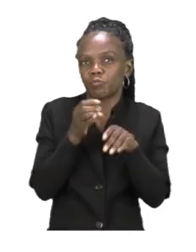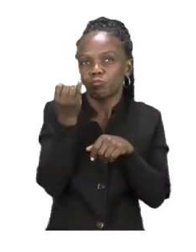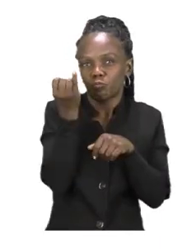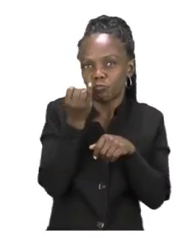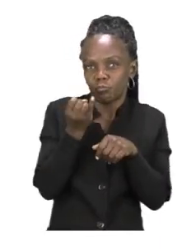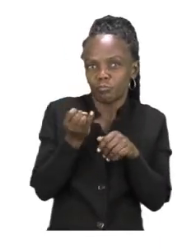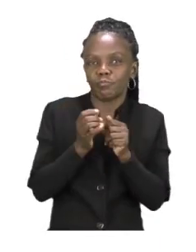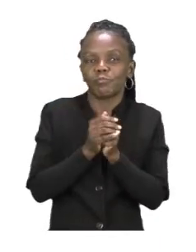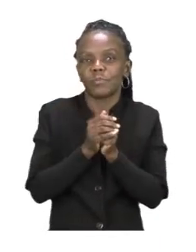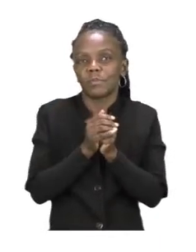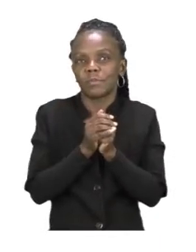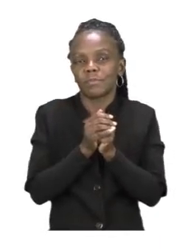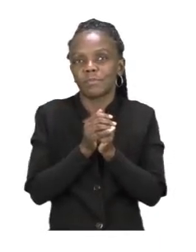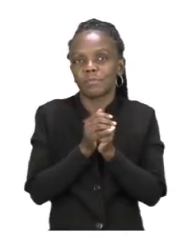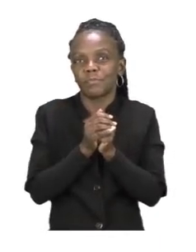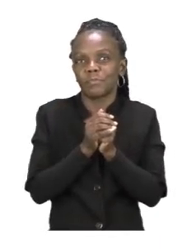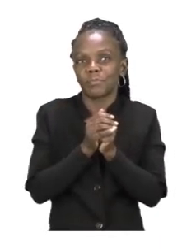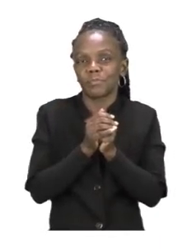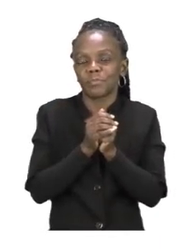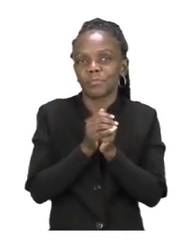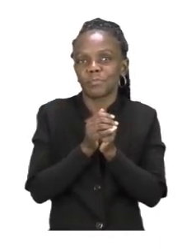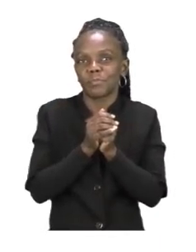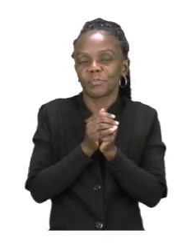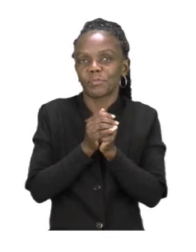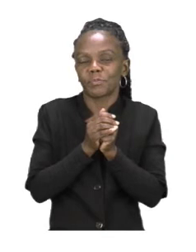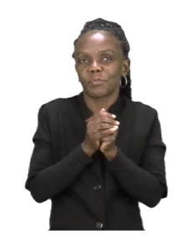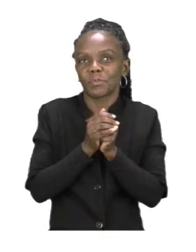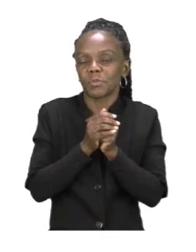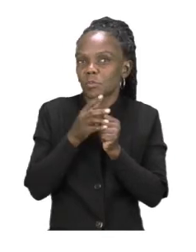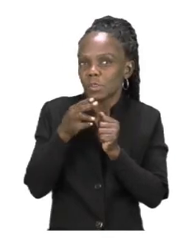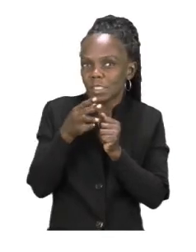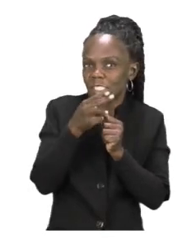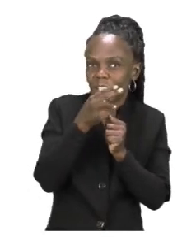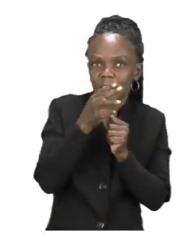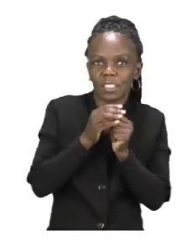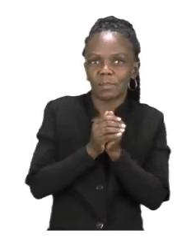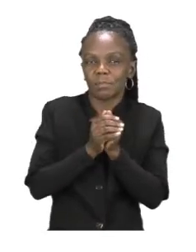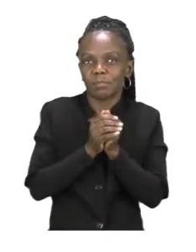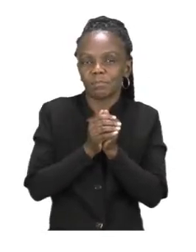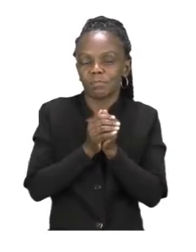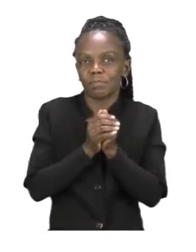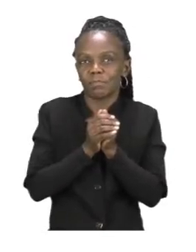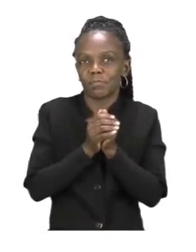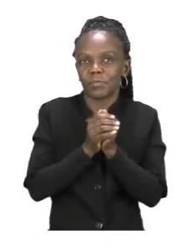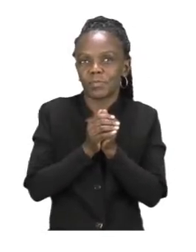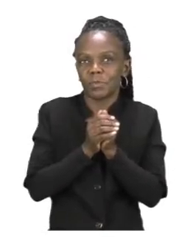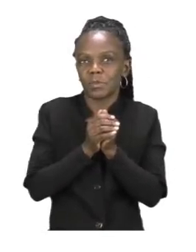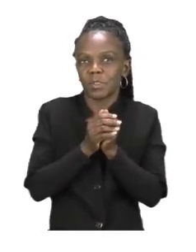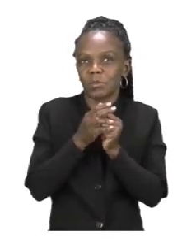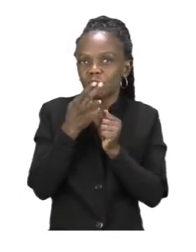Yay, some art. And this time, instead of cutting up anything, we are going to make a